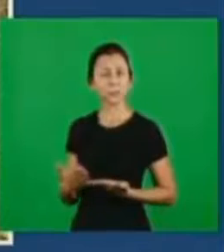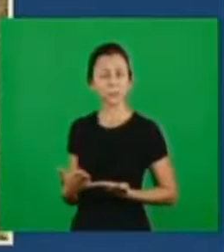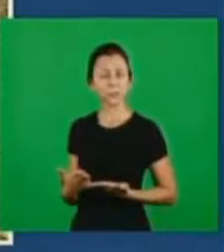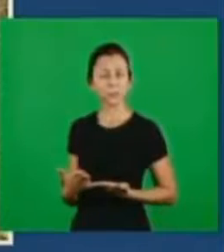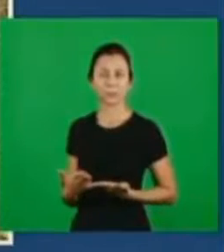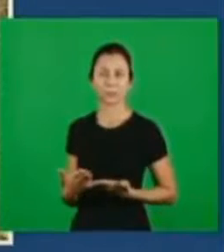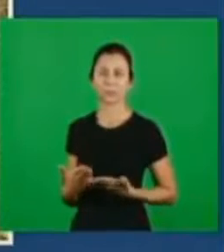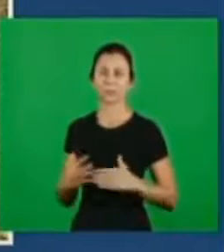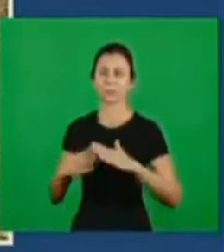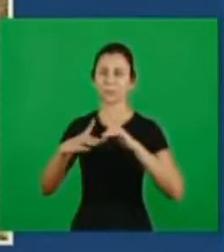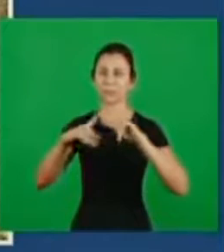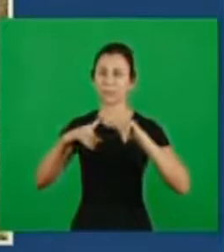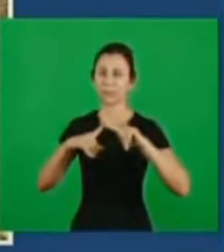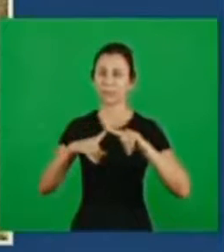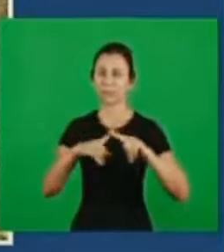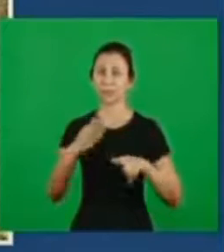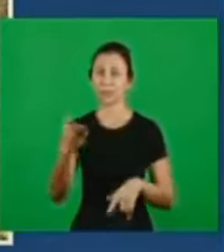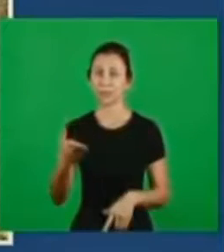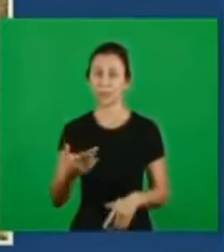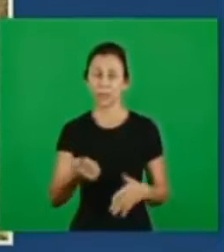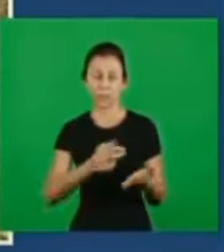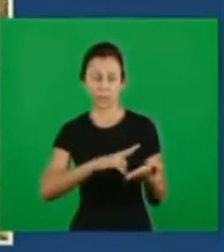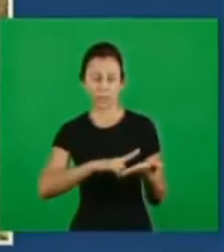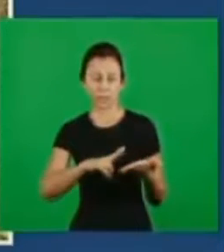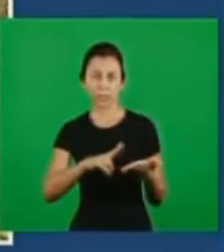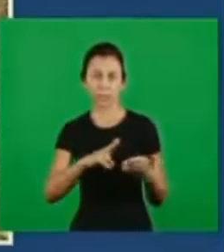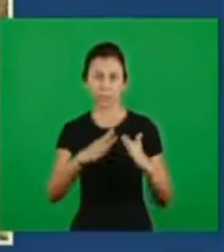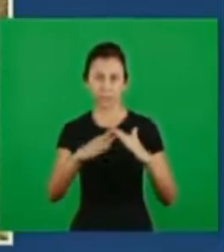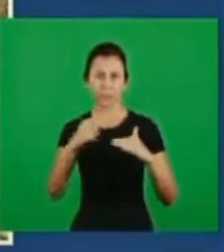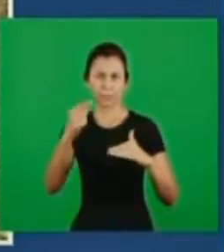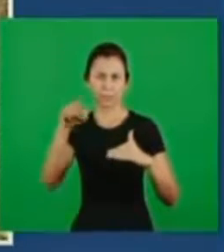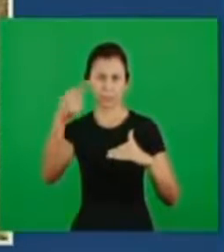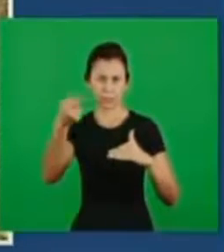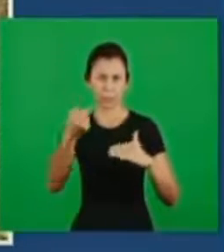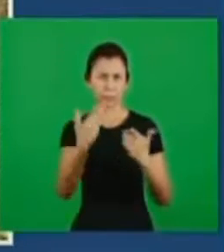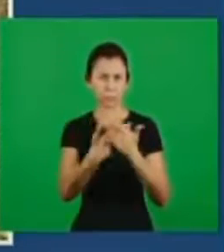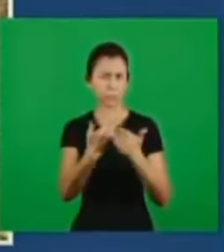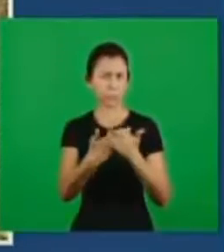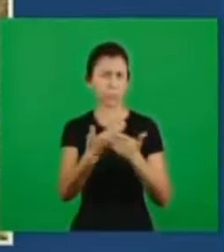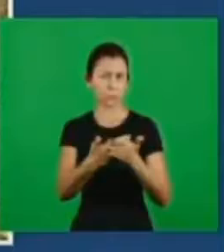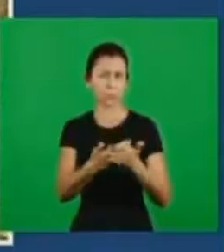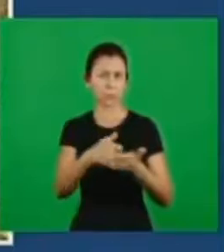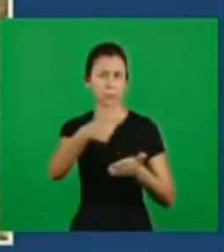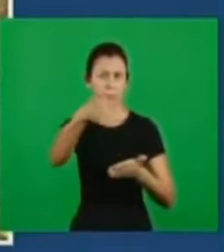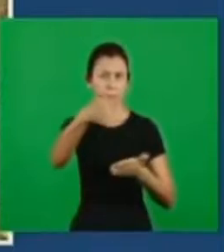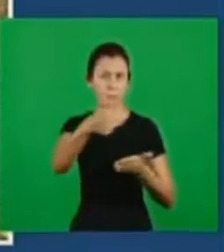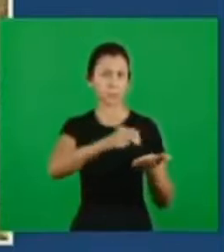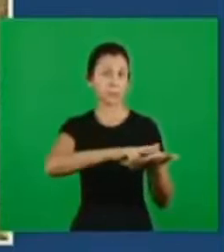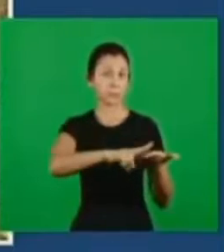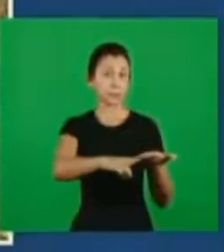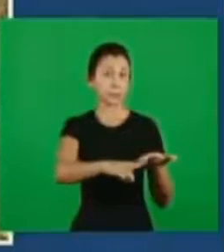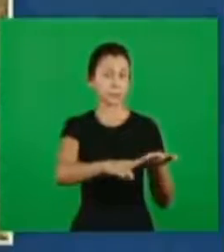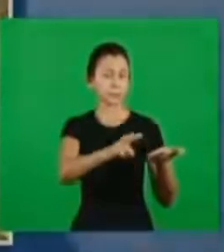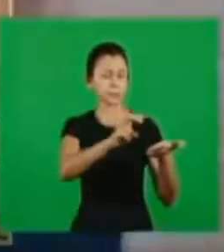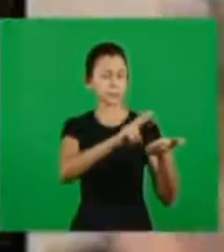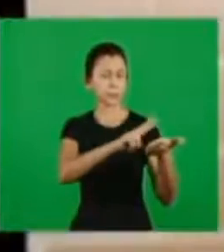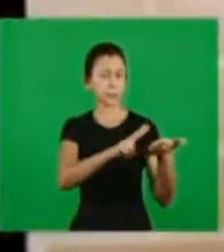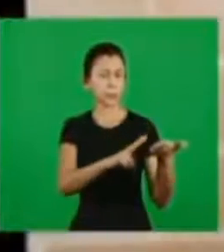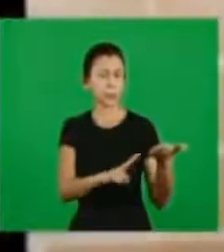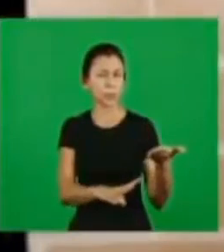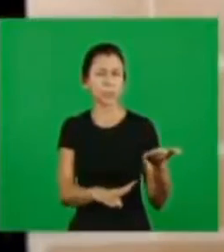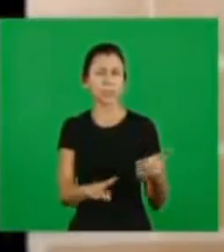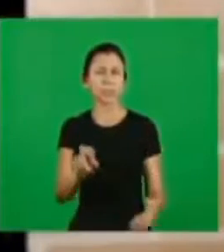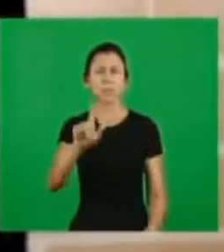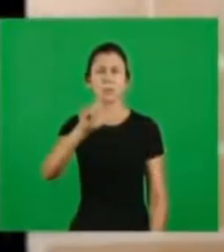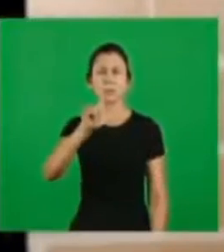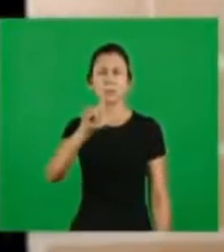So the bread will get the letter, and they read at home and study a little better the first letter. Which